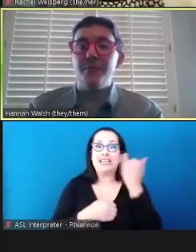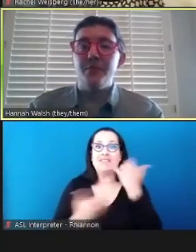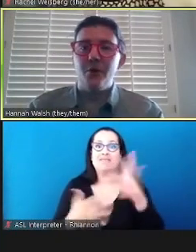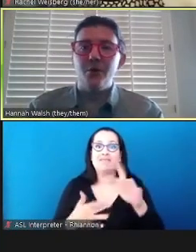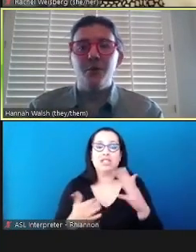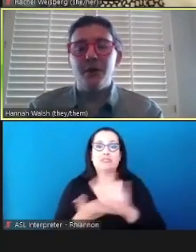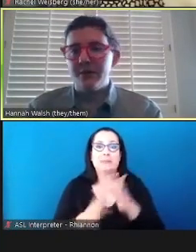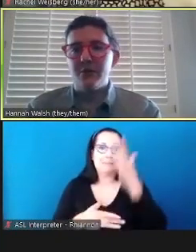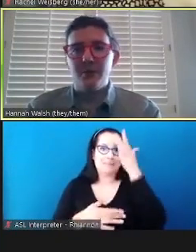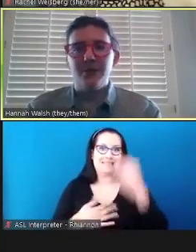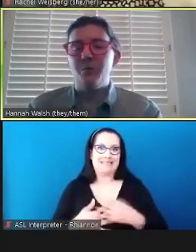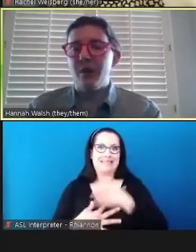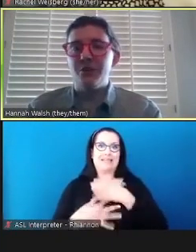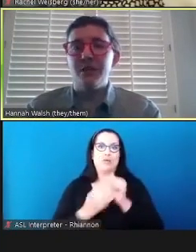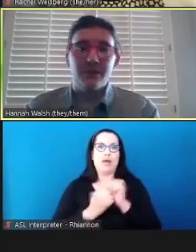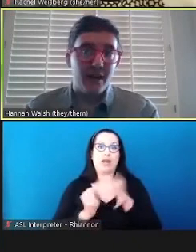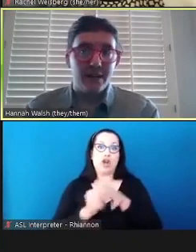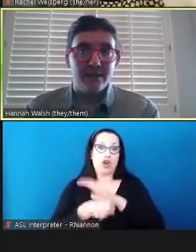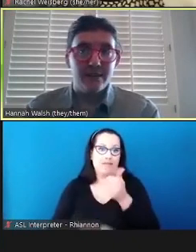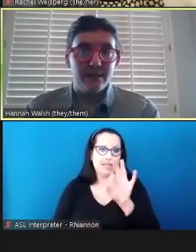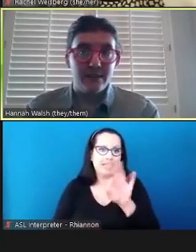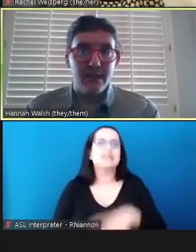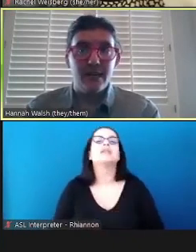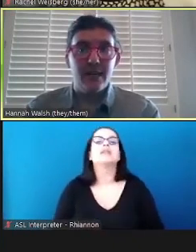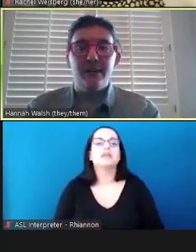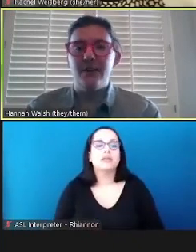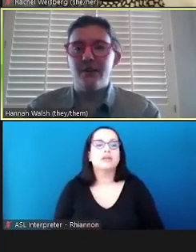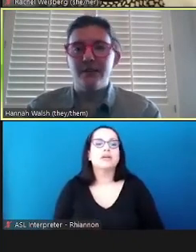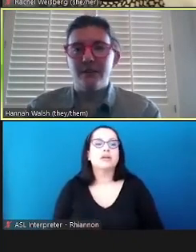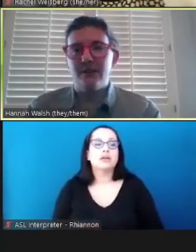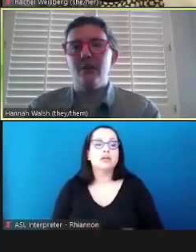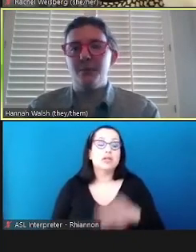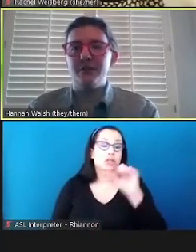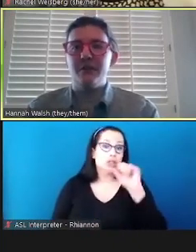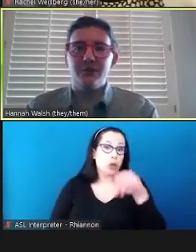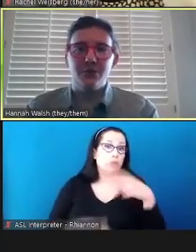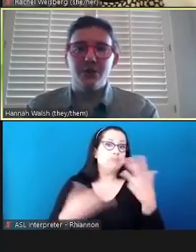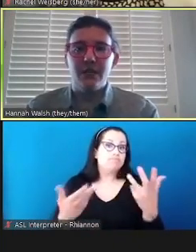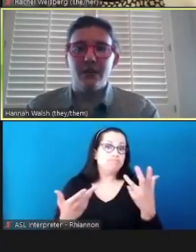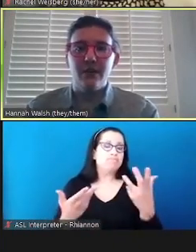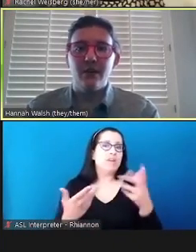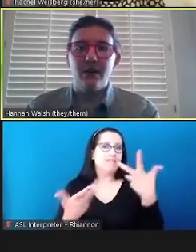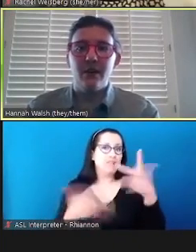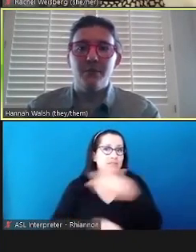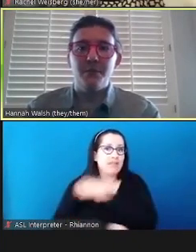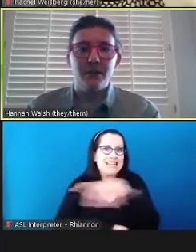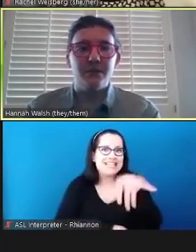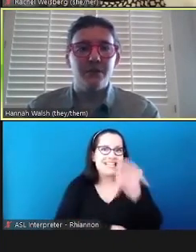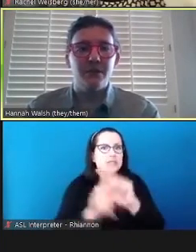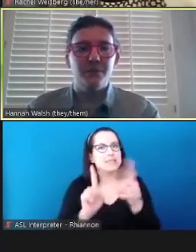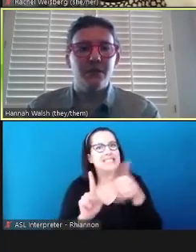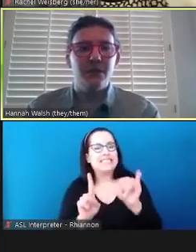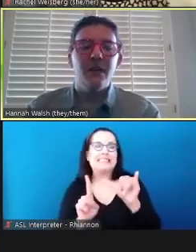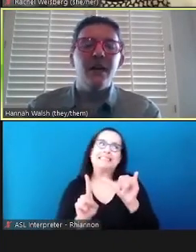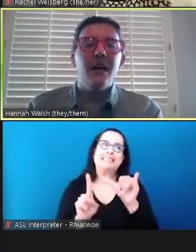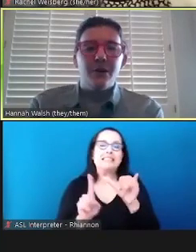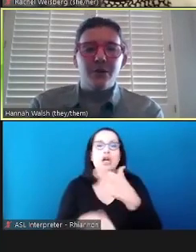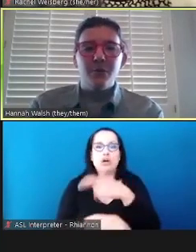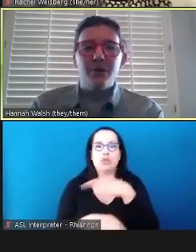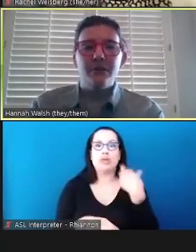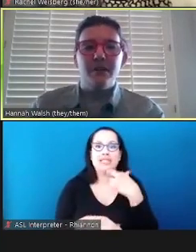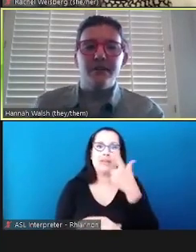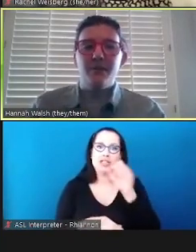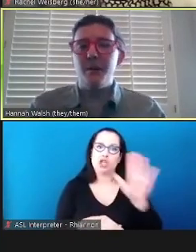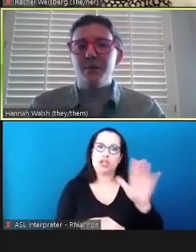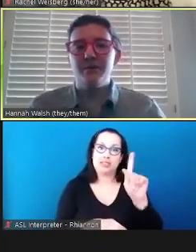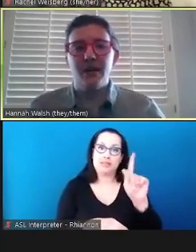COVID. So in this situation, while she is vaccinated, there is still a risk associated because of her disability. And her